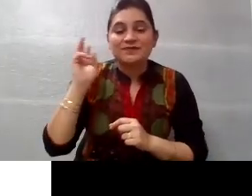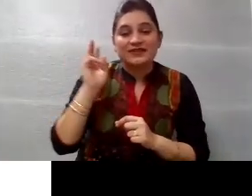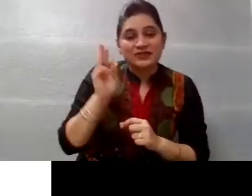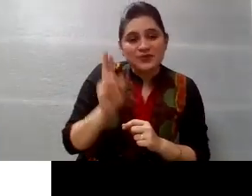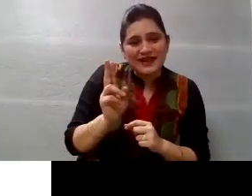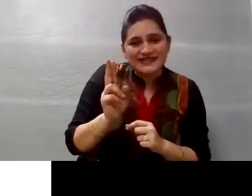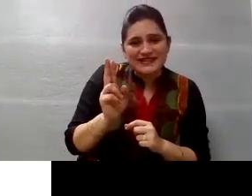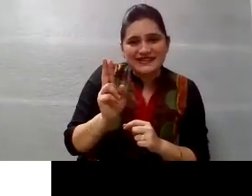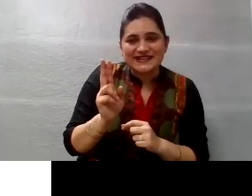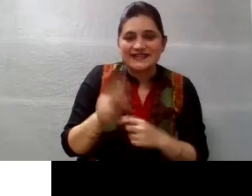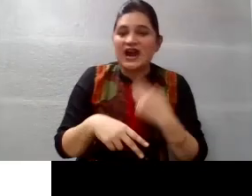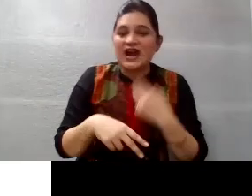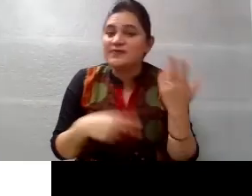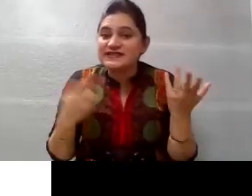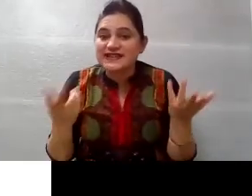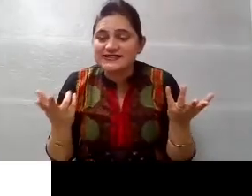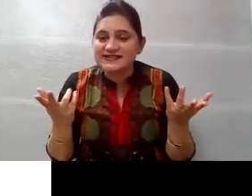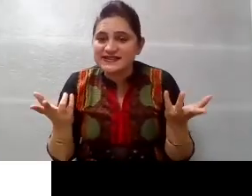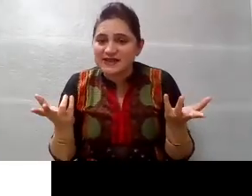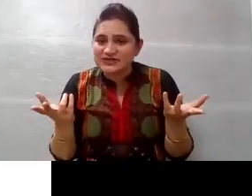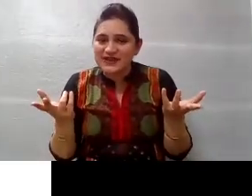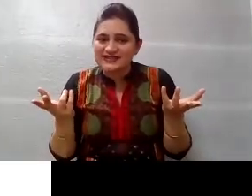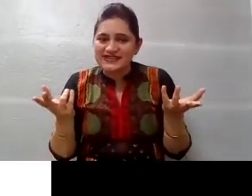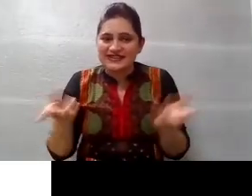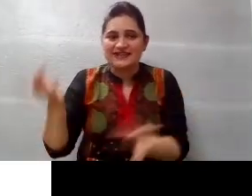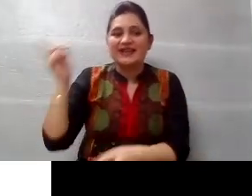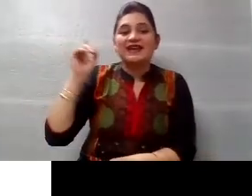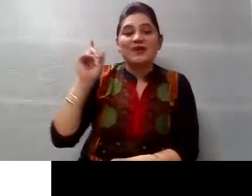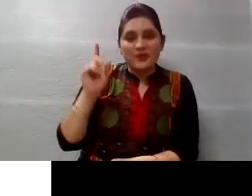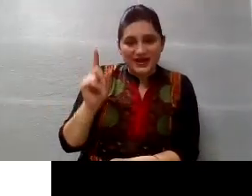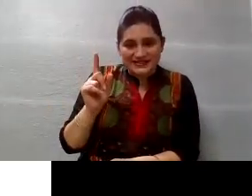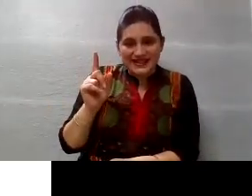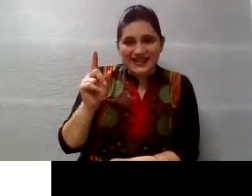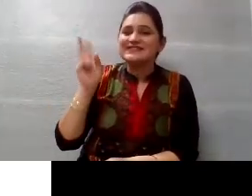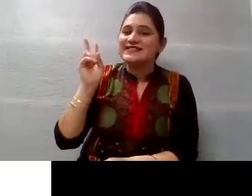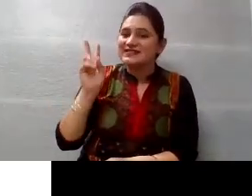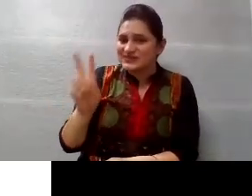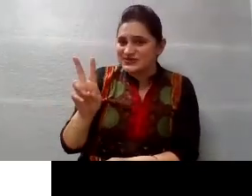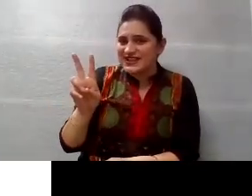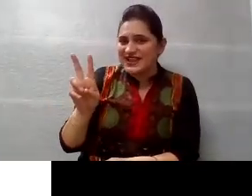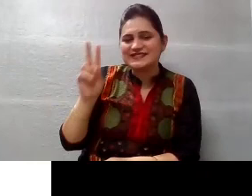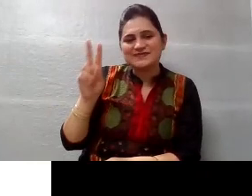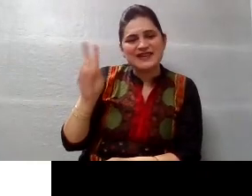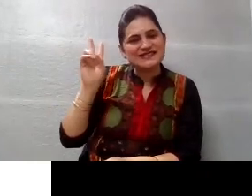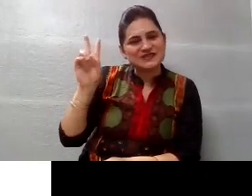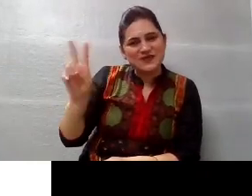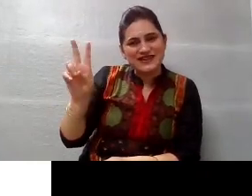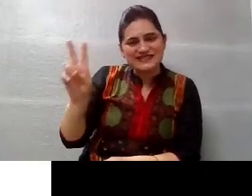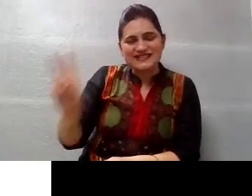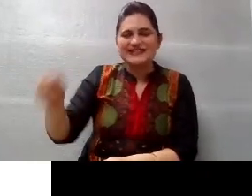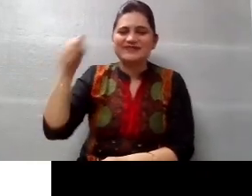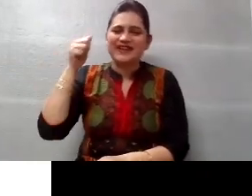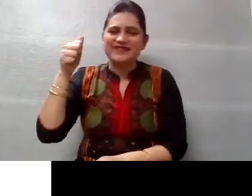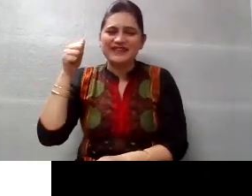20. How many tens in the number 20? One tens, two tens makes